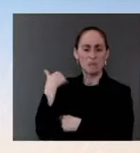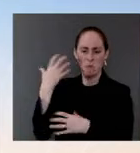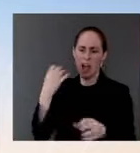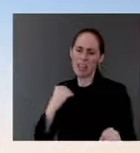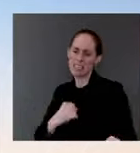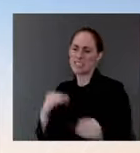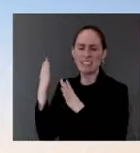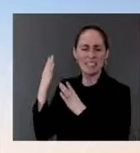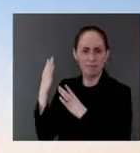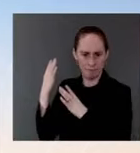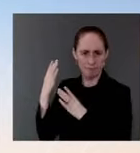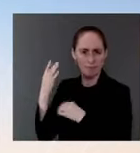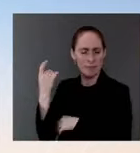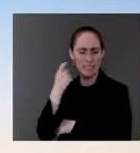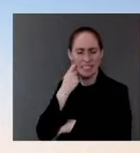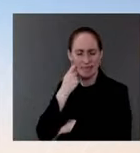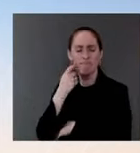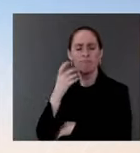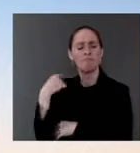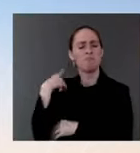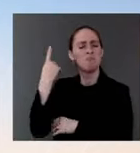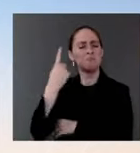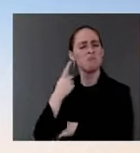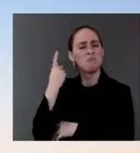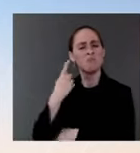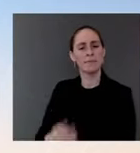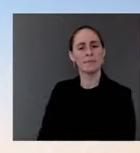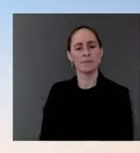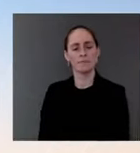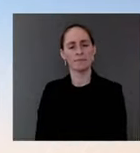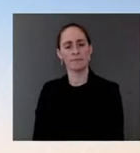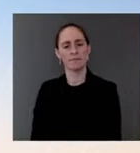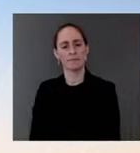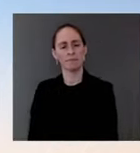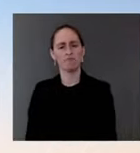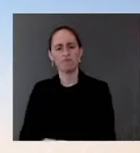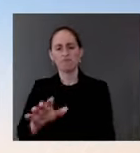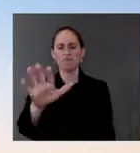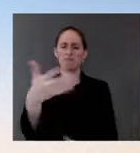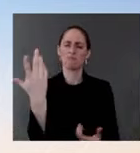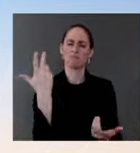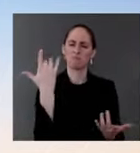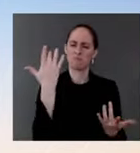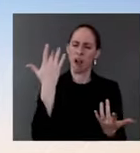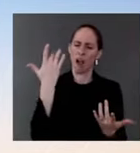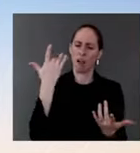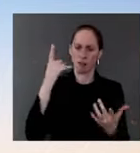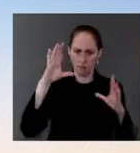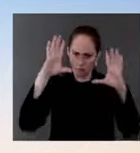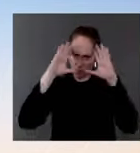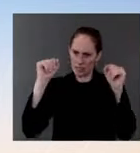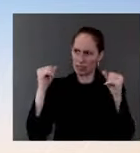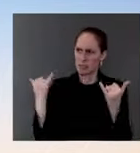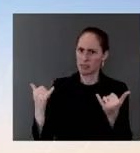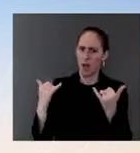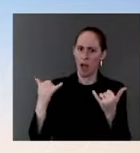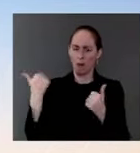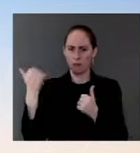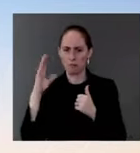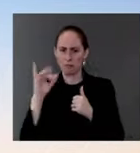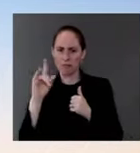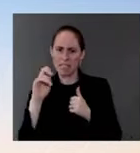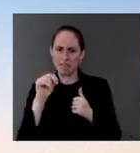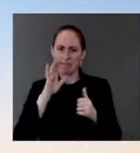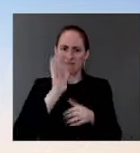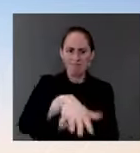bully pulpit to push back on the misinformation coming from former President Trump, just given that democracy is such a top concern.